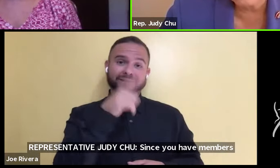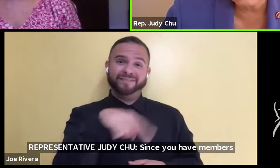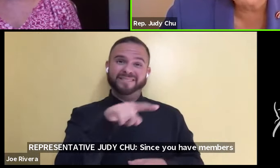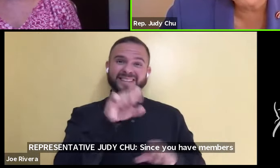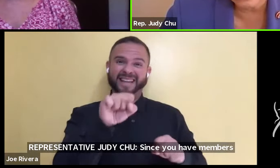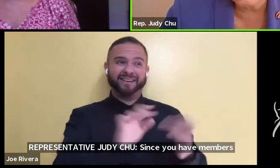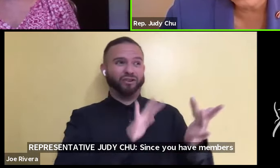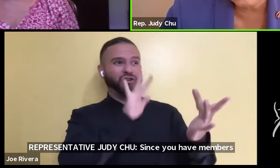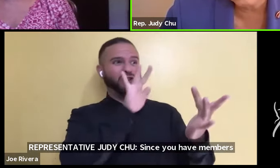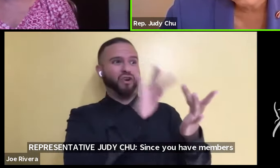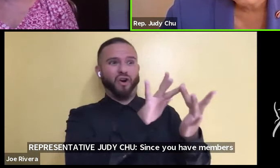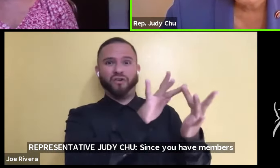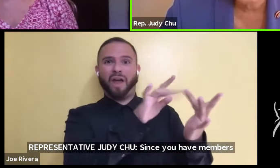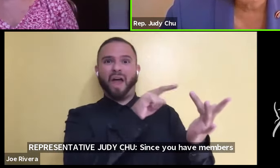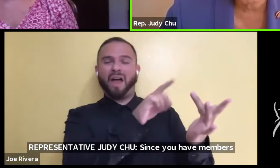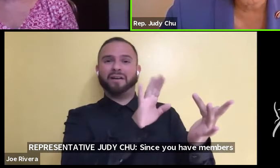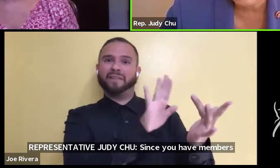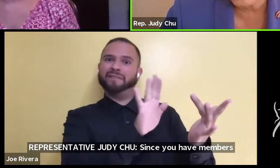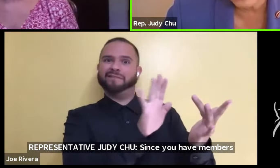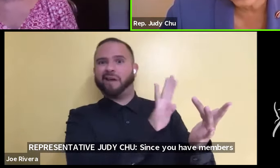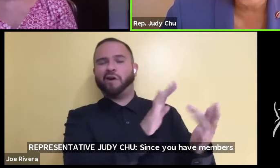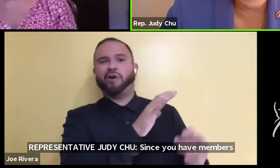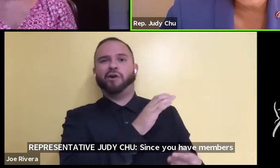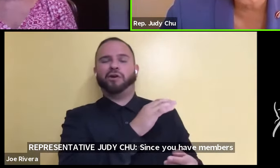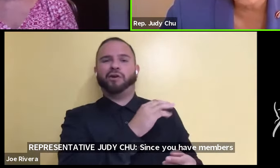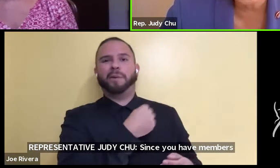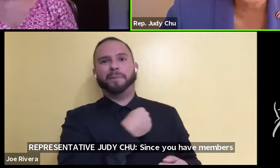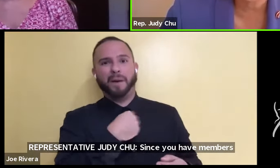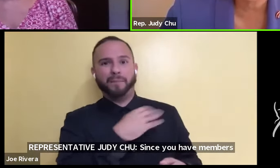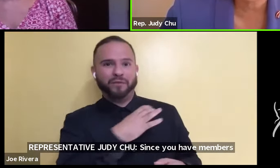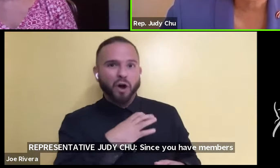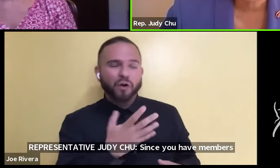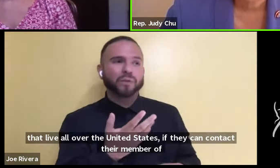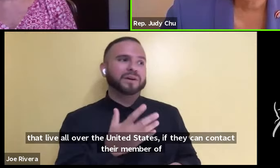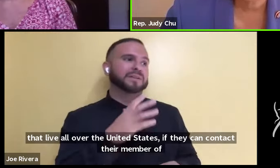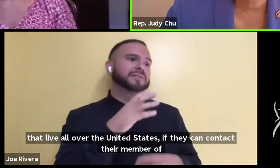their member of Congress or their senator